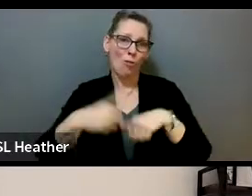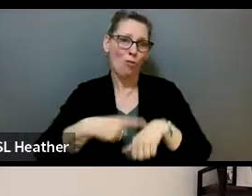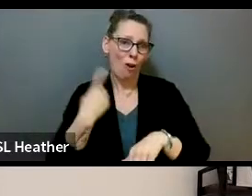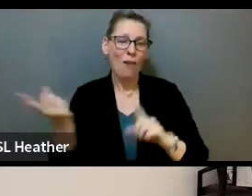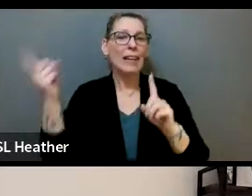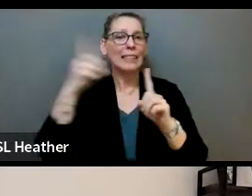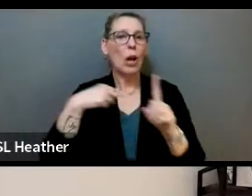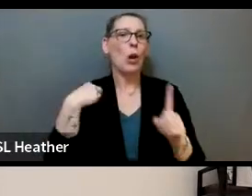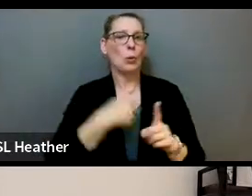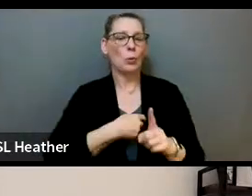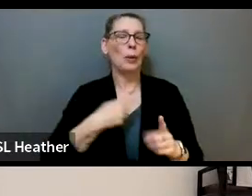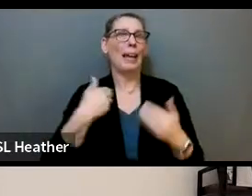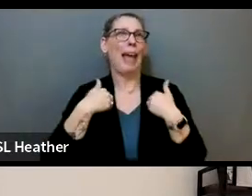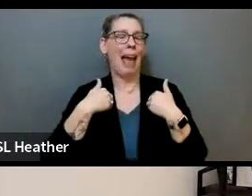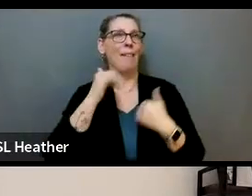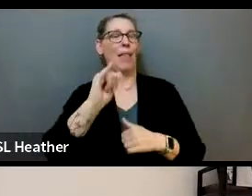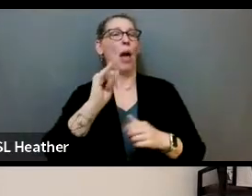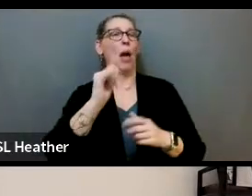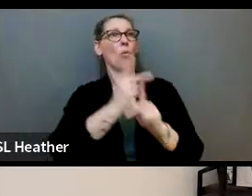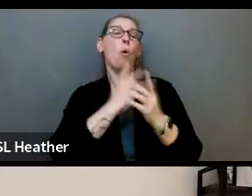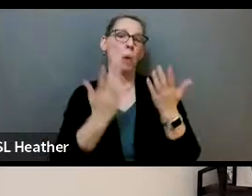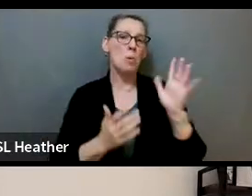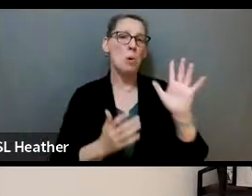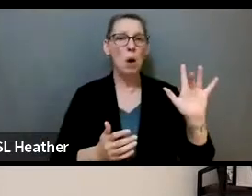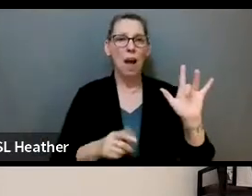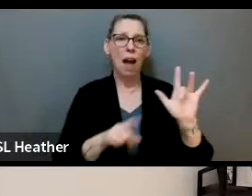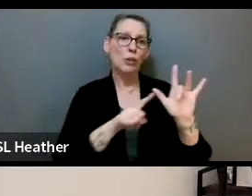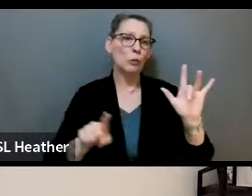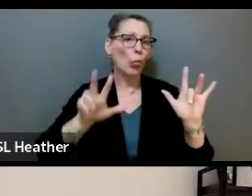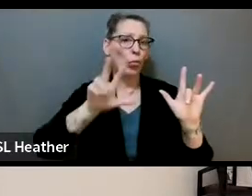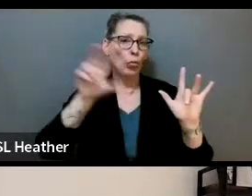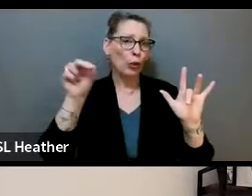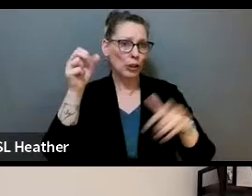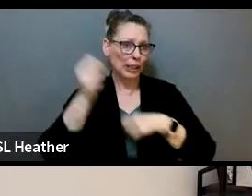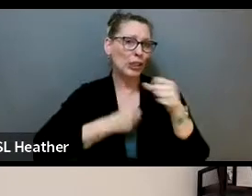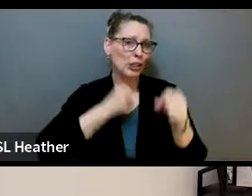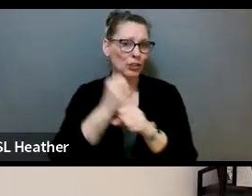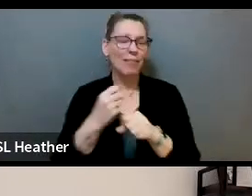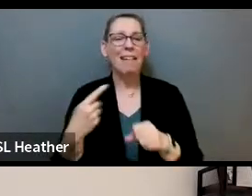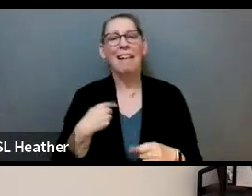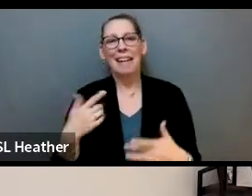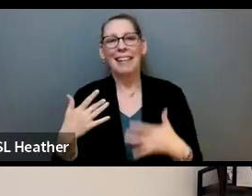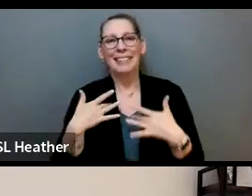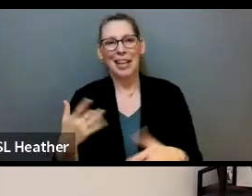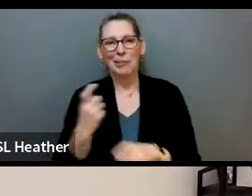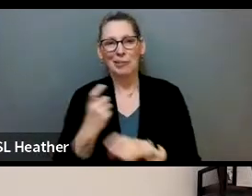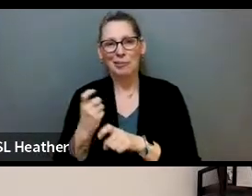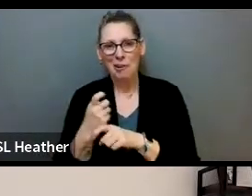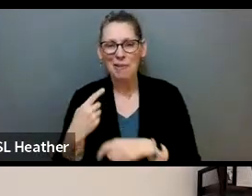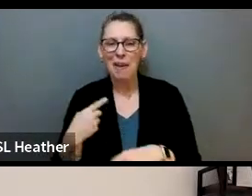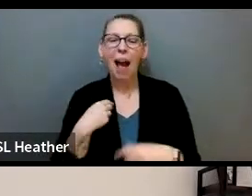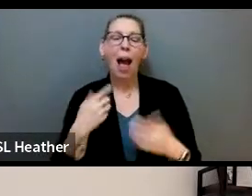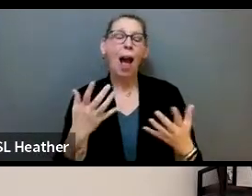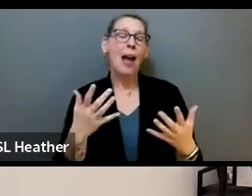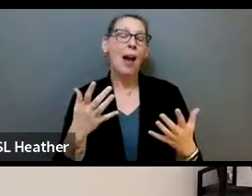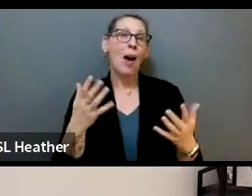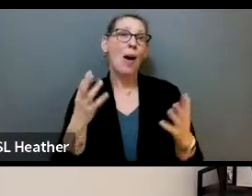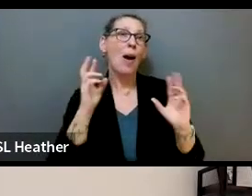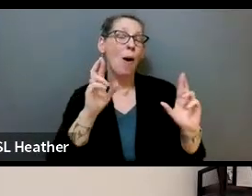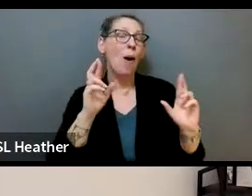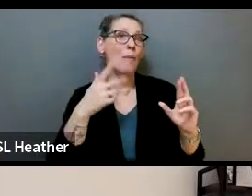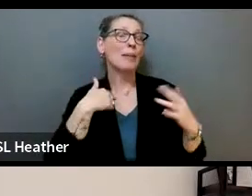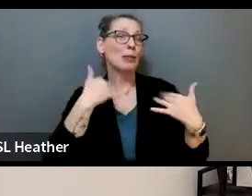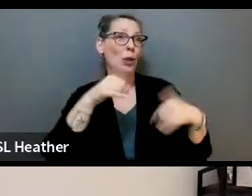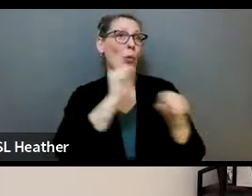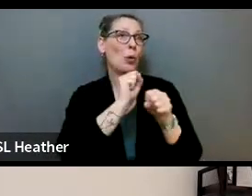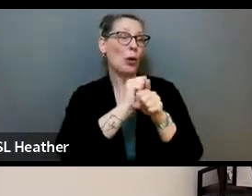the loan, but between 25 and 30 years. So we do know that I like to joke that I hope to still be working then, but a lot of people I work with will